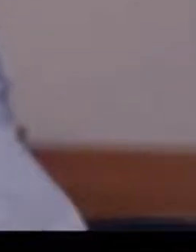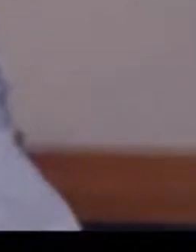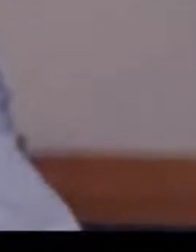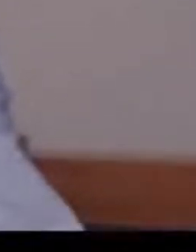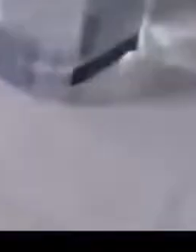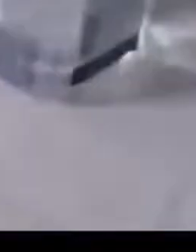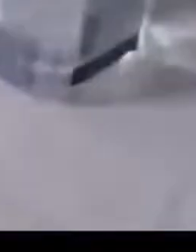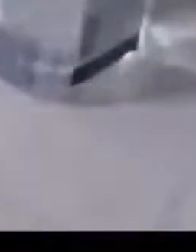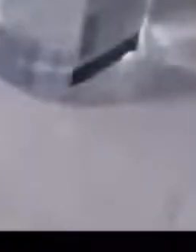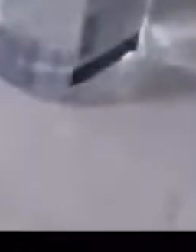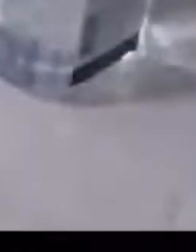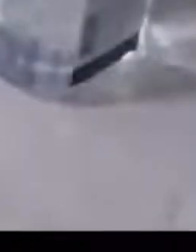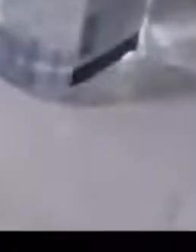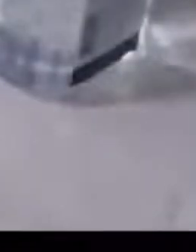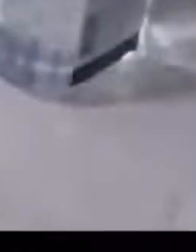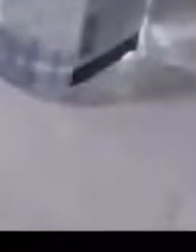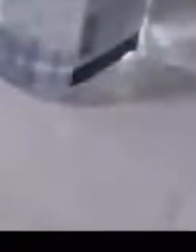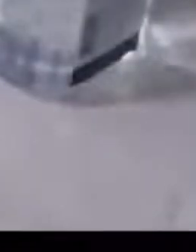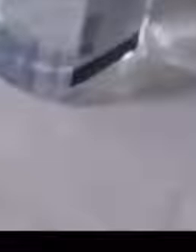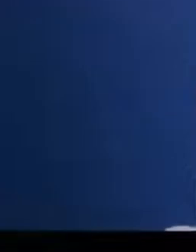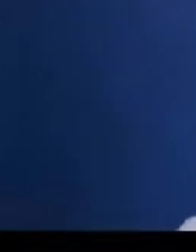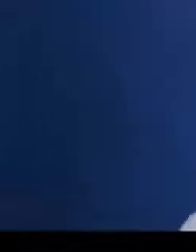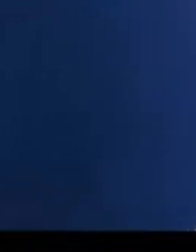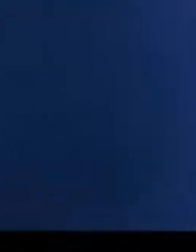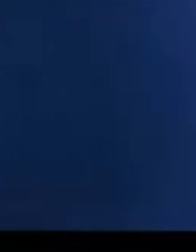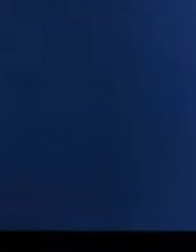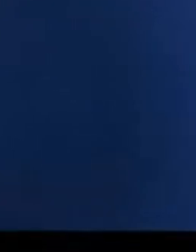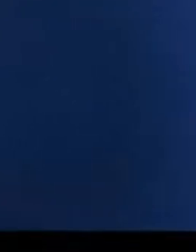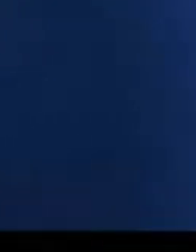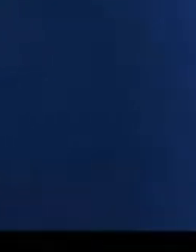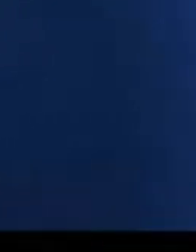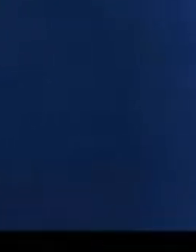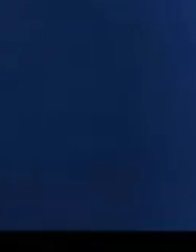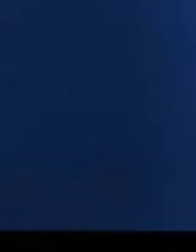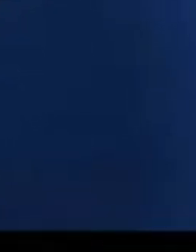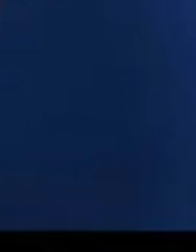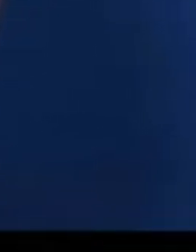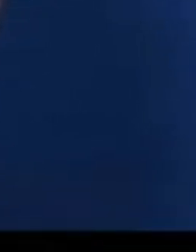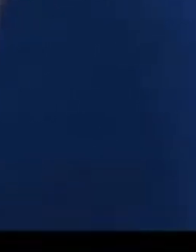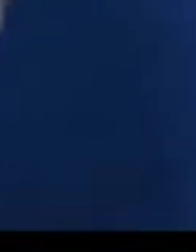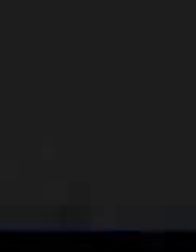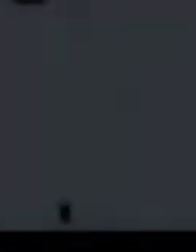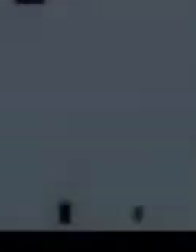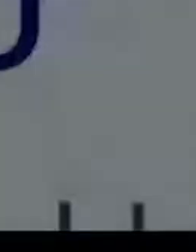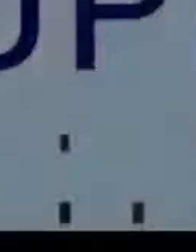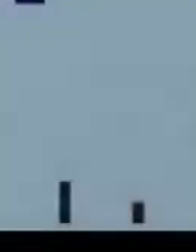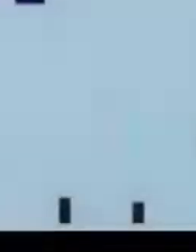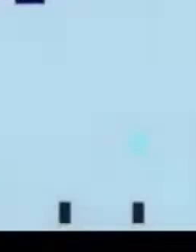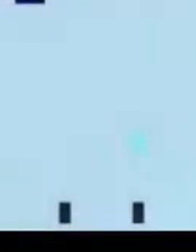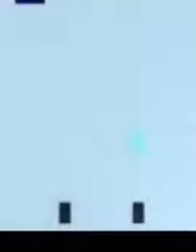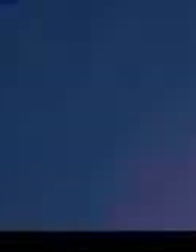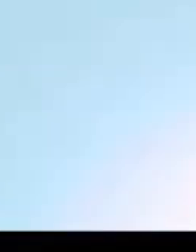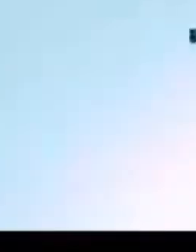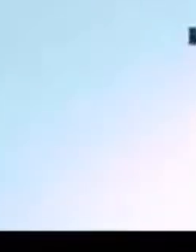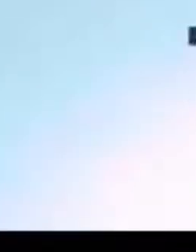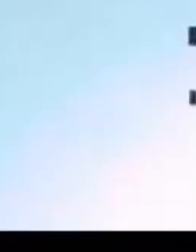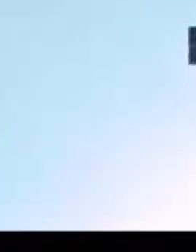We're then going to take the tube up and twirl the swab about in the tube for 30 seconds.